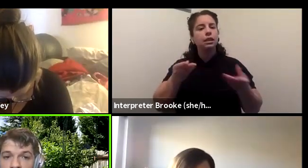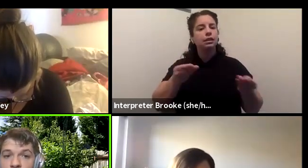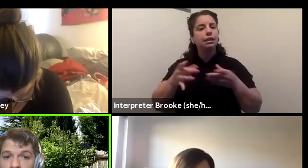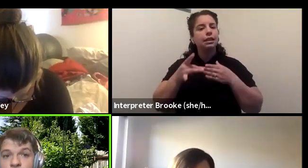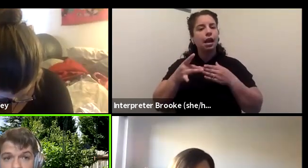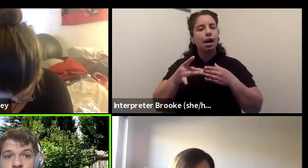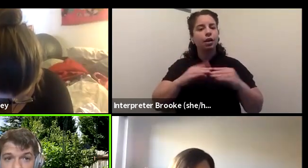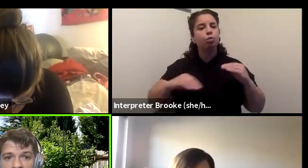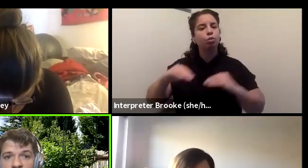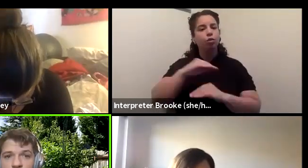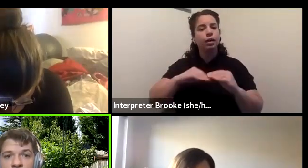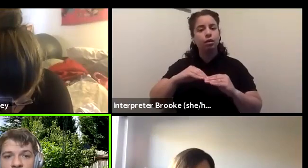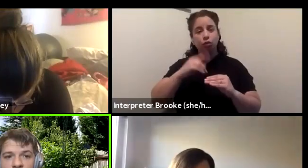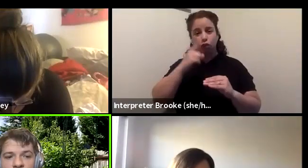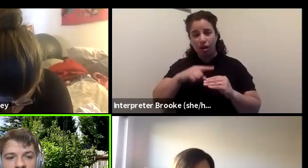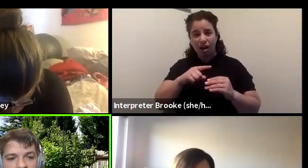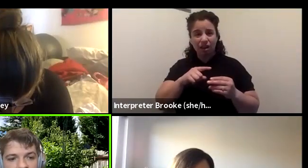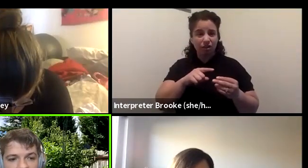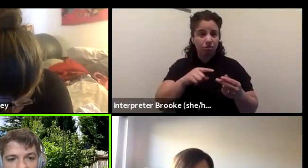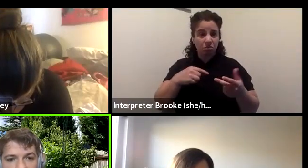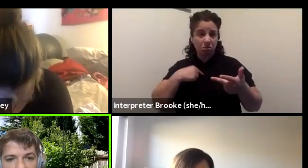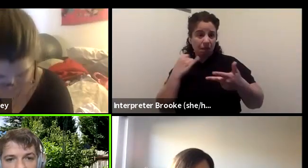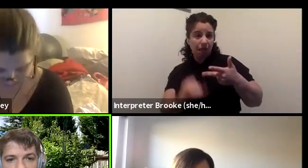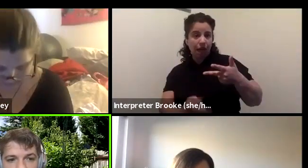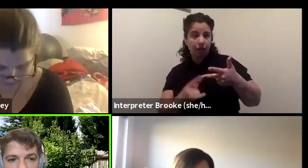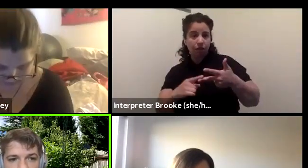Mia or Landon. Splendid.